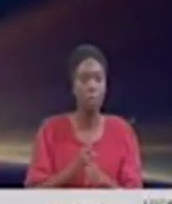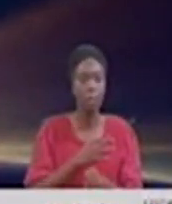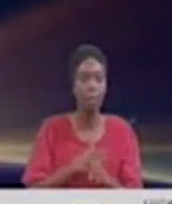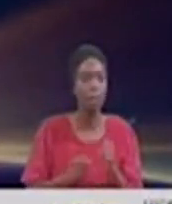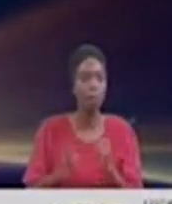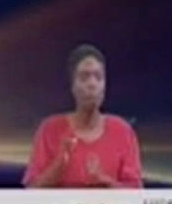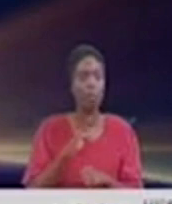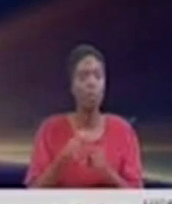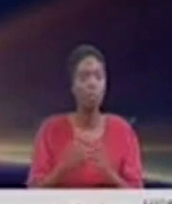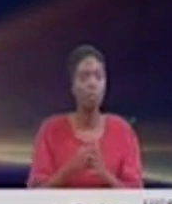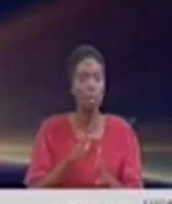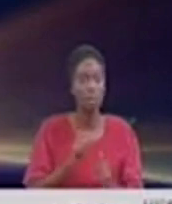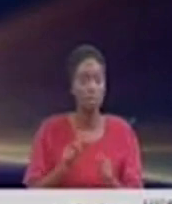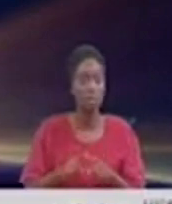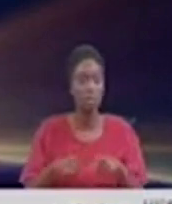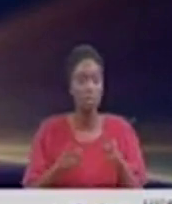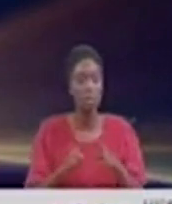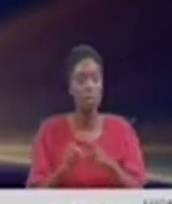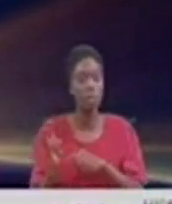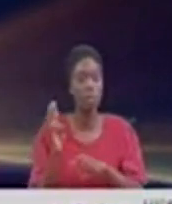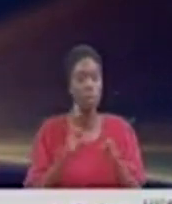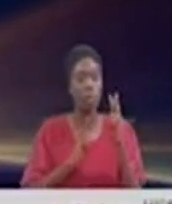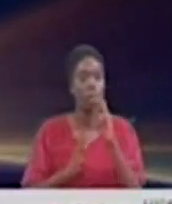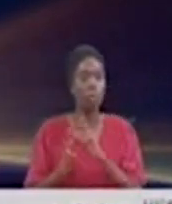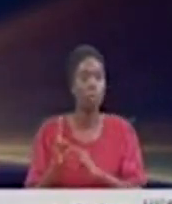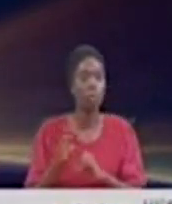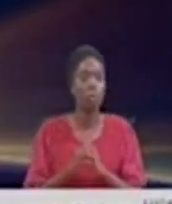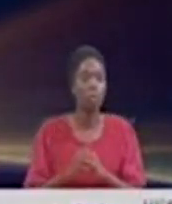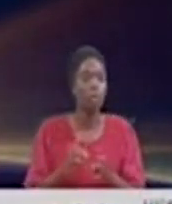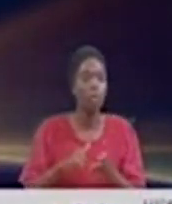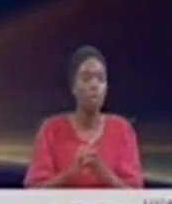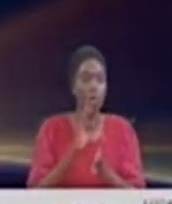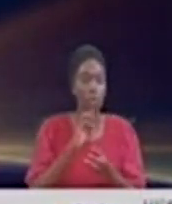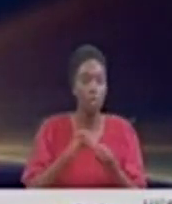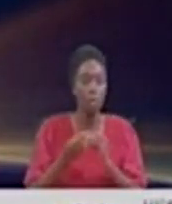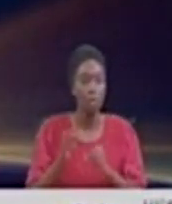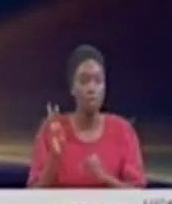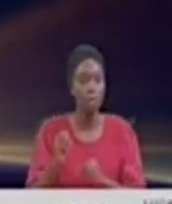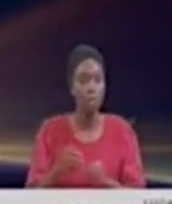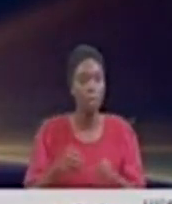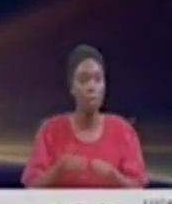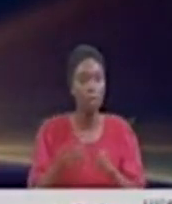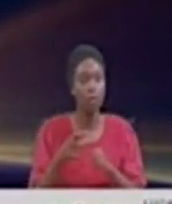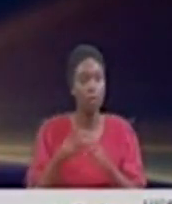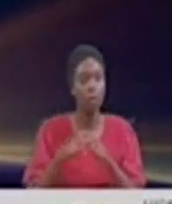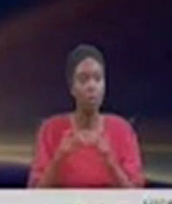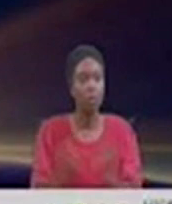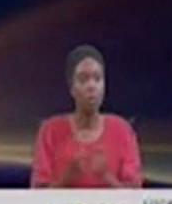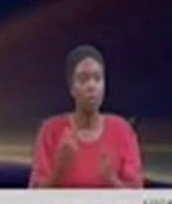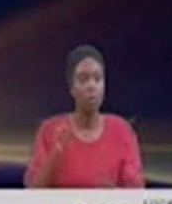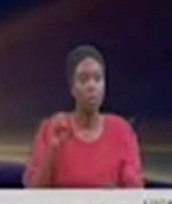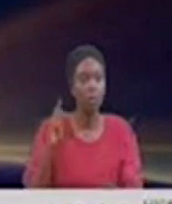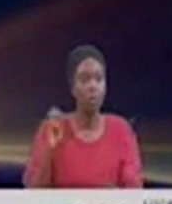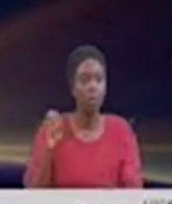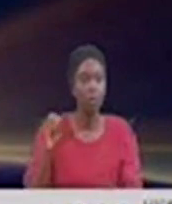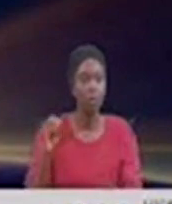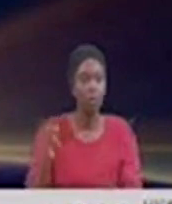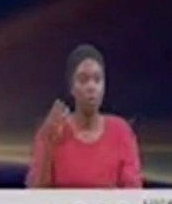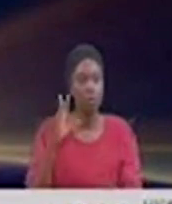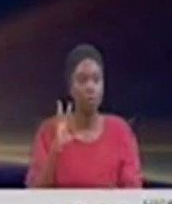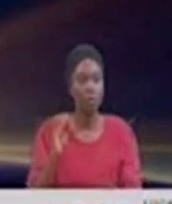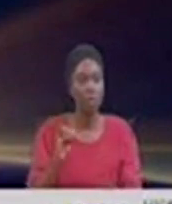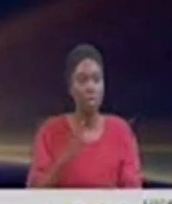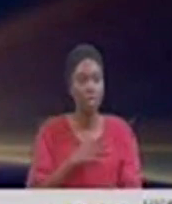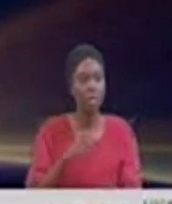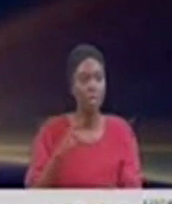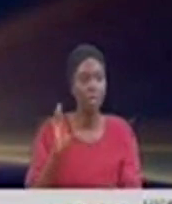upward, all that were able to go forth to war, those that were numbered of them, even of the tribe of Simeon, were